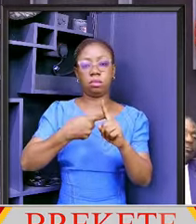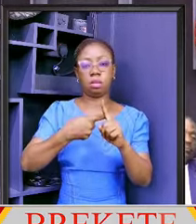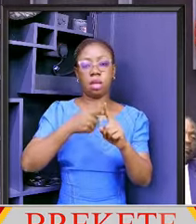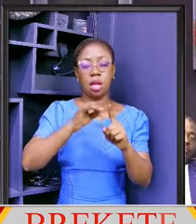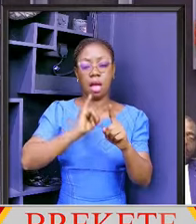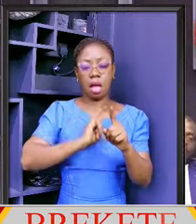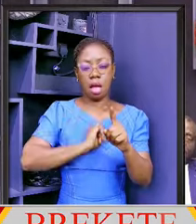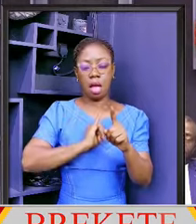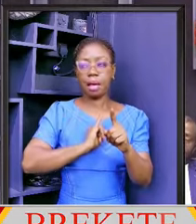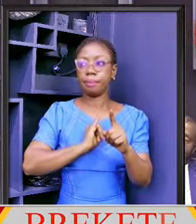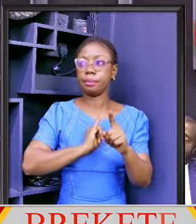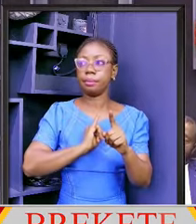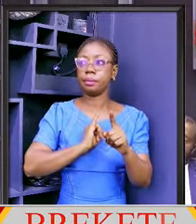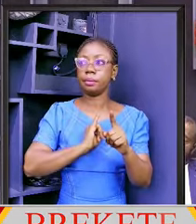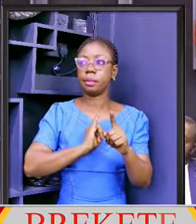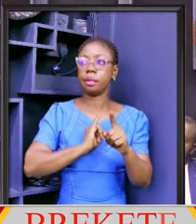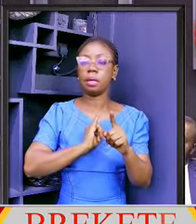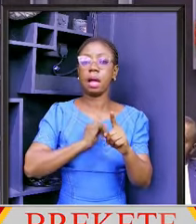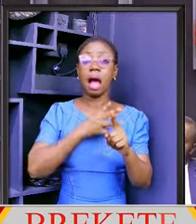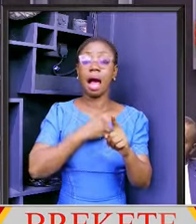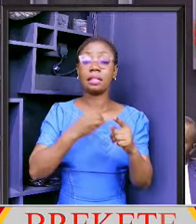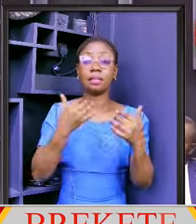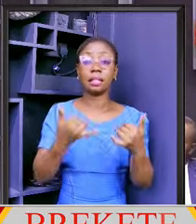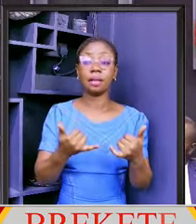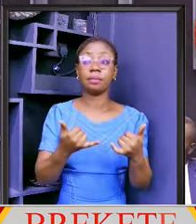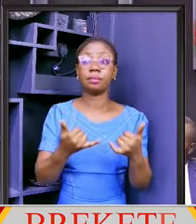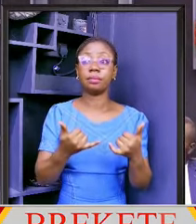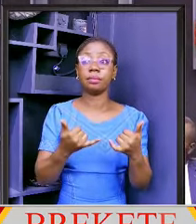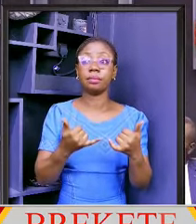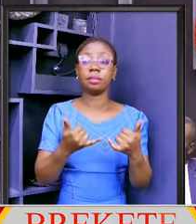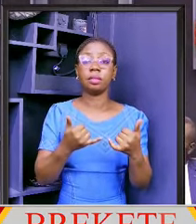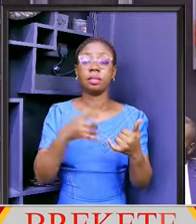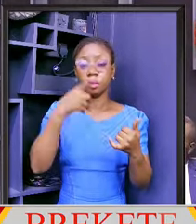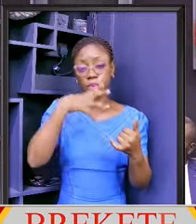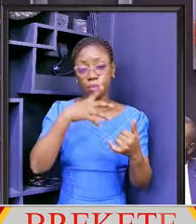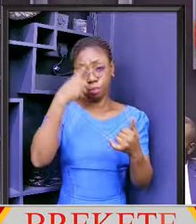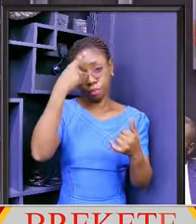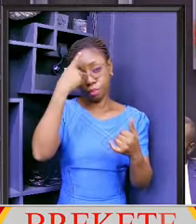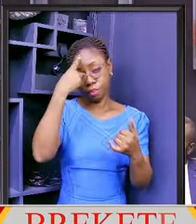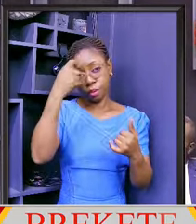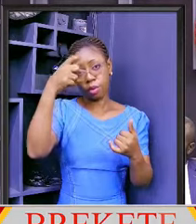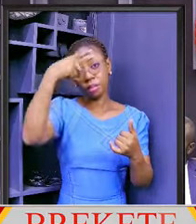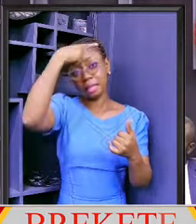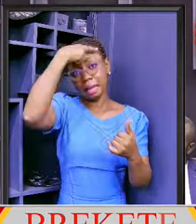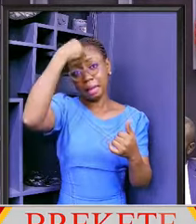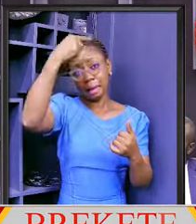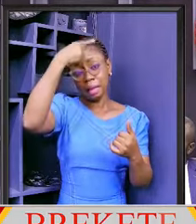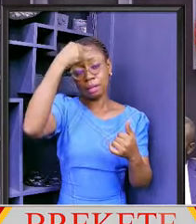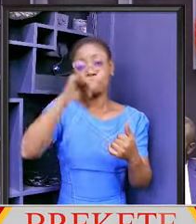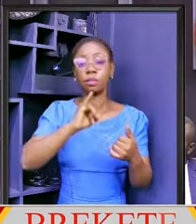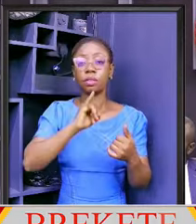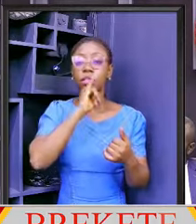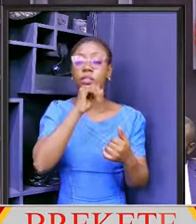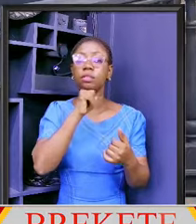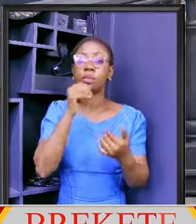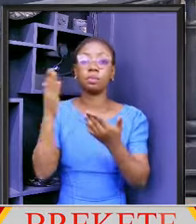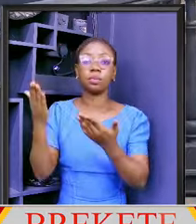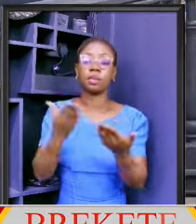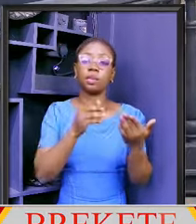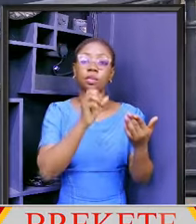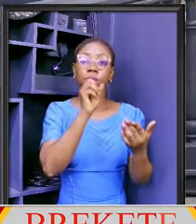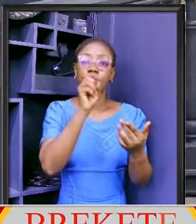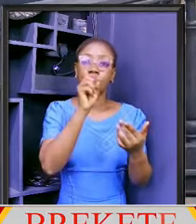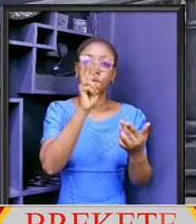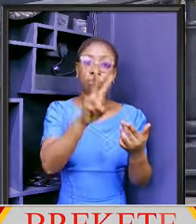and now the claim, it's because Kano is not bringing 20 or 100,000.